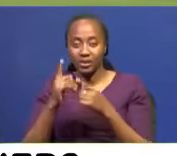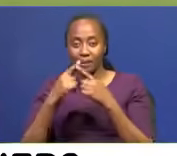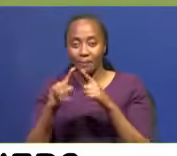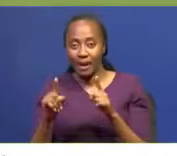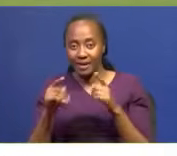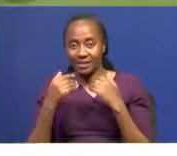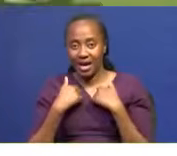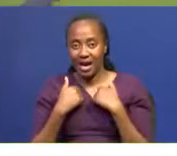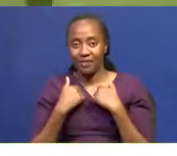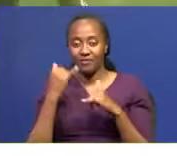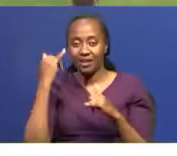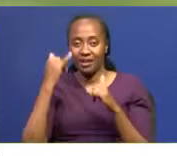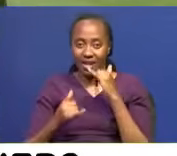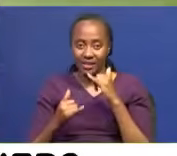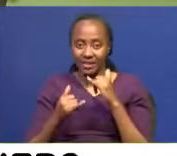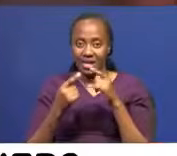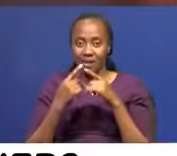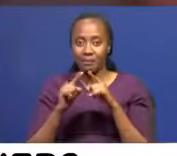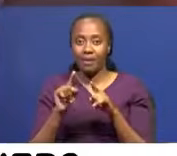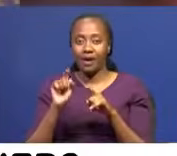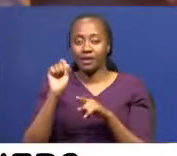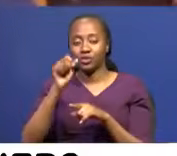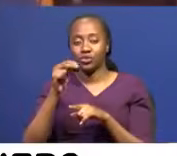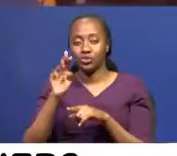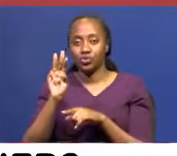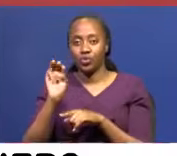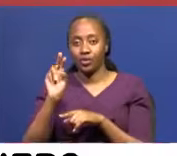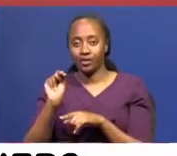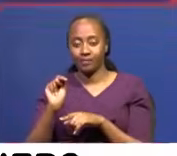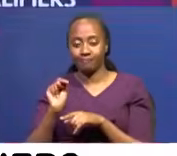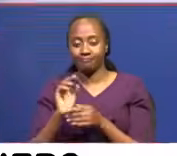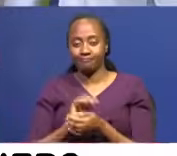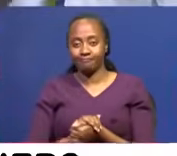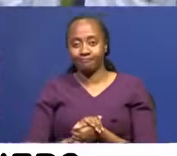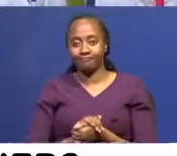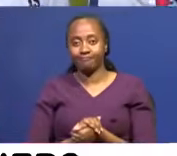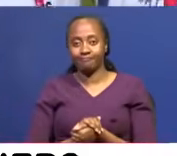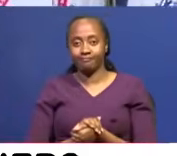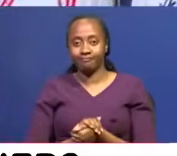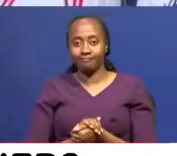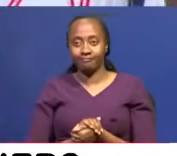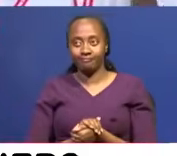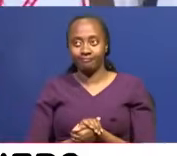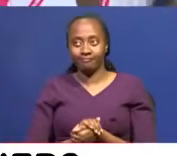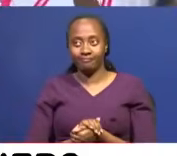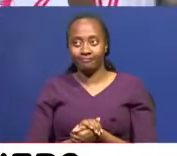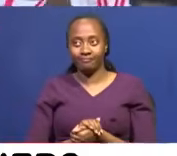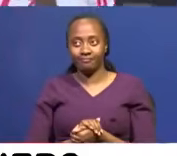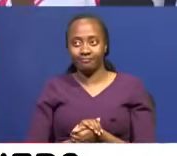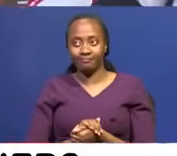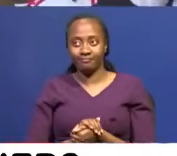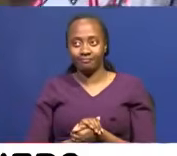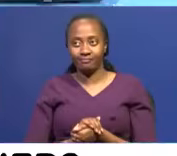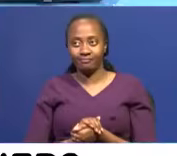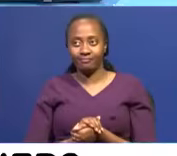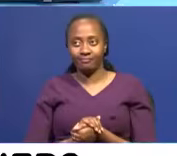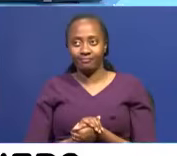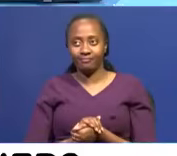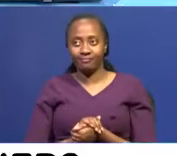match. Sean Muya for Prime Edition. JKT mabingwa Sekafa